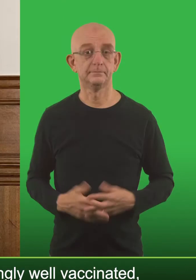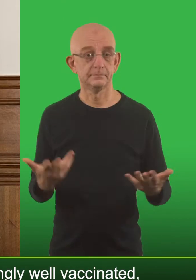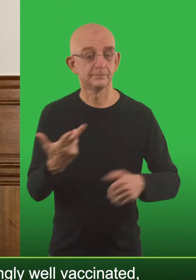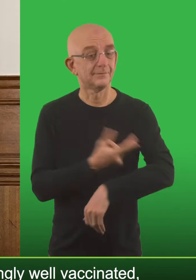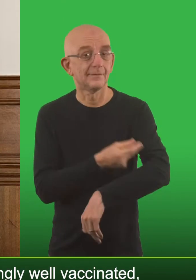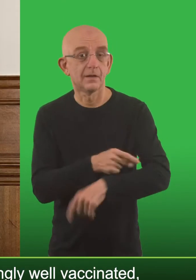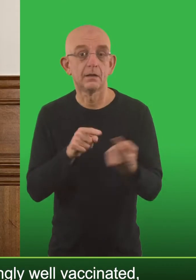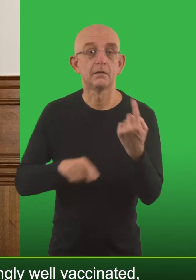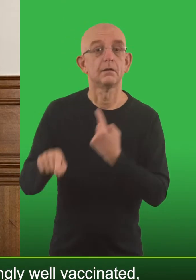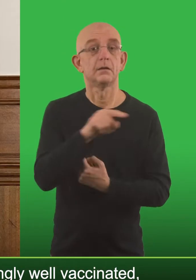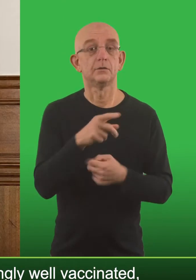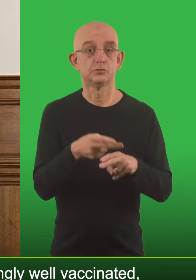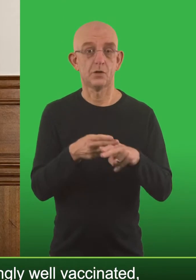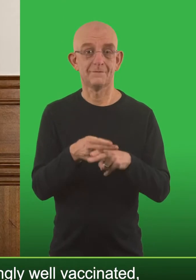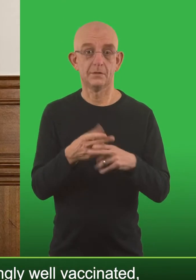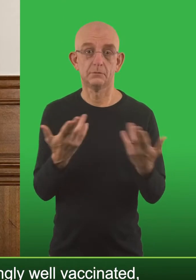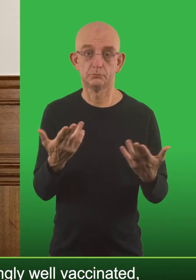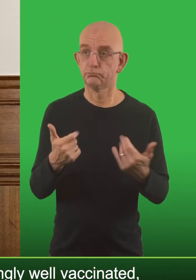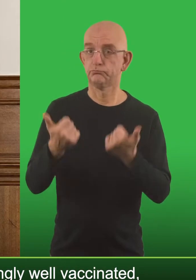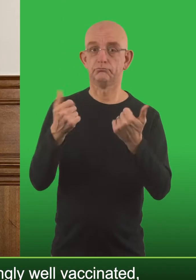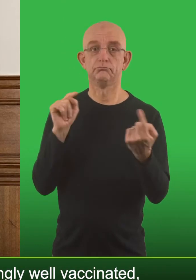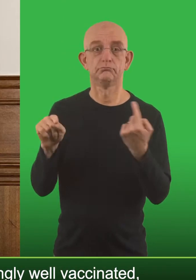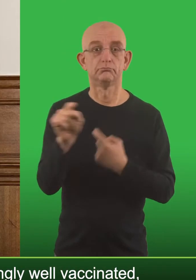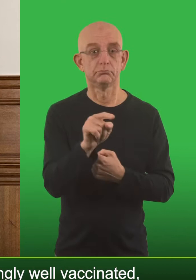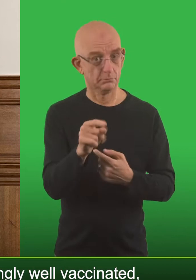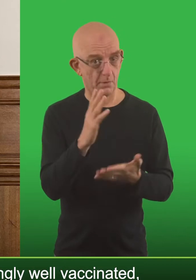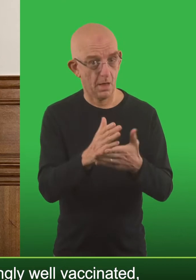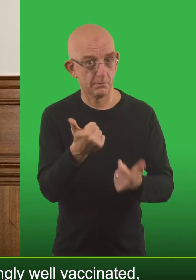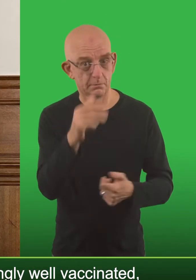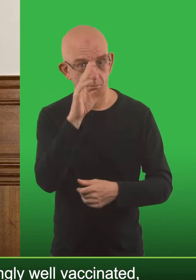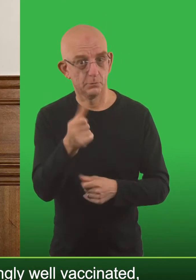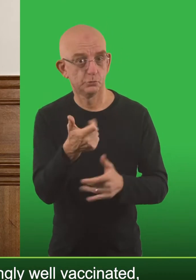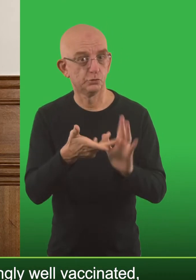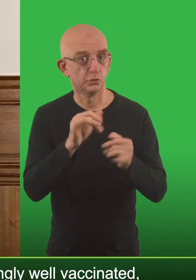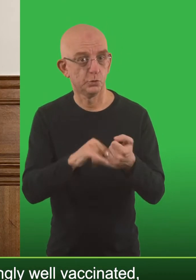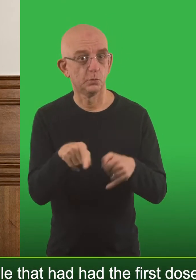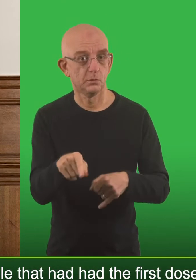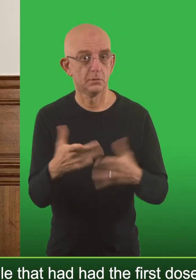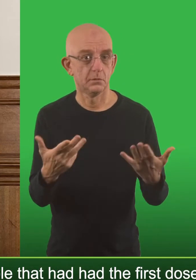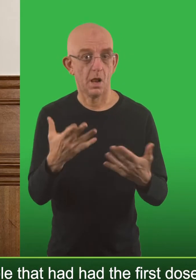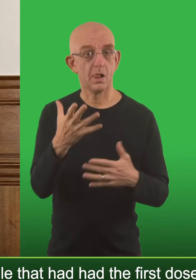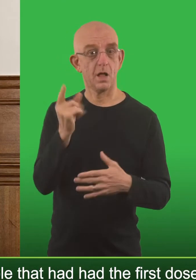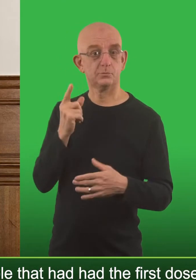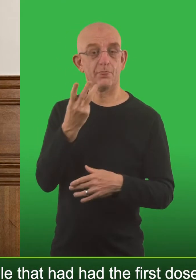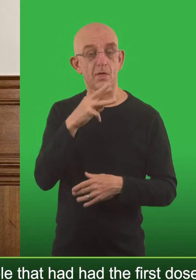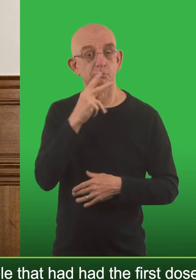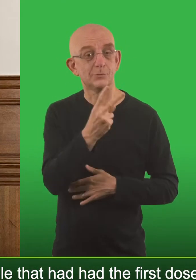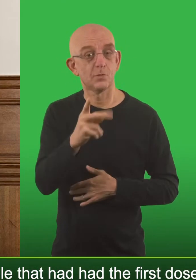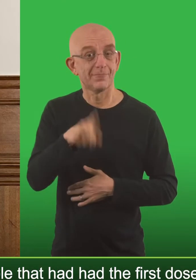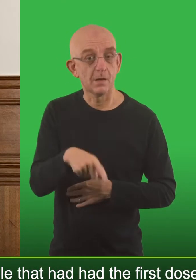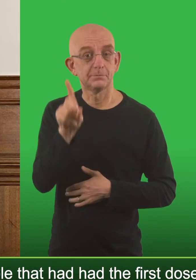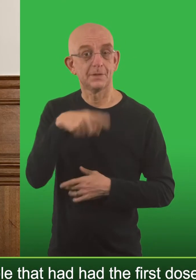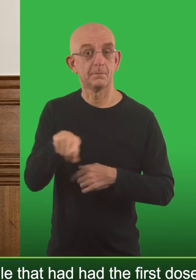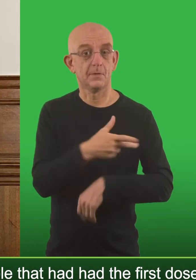So on vaccination, Sheffield is increasingly well vaccinated, which is great news. As of last week, there were